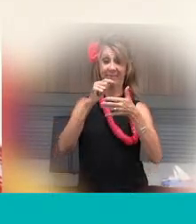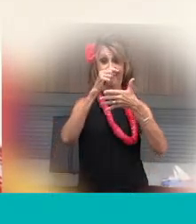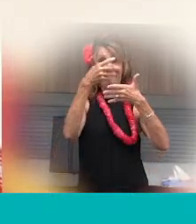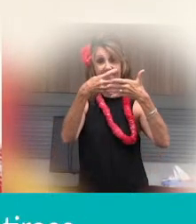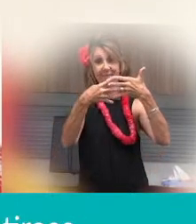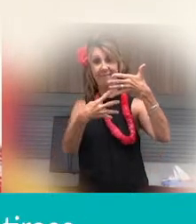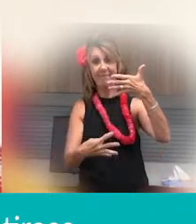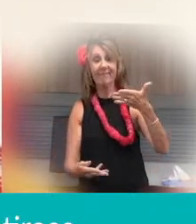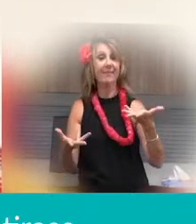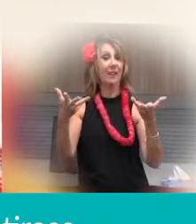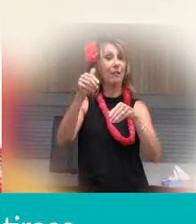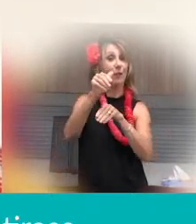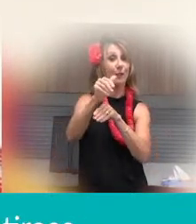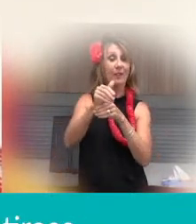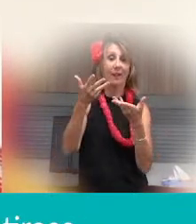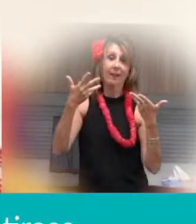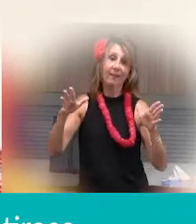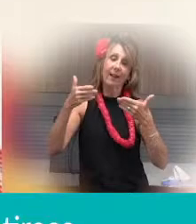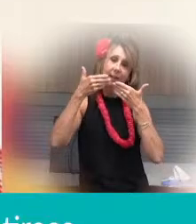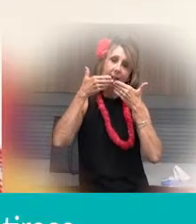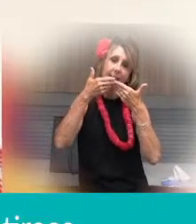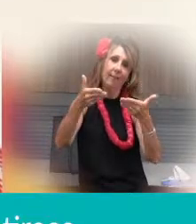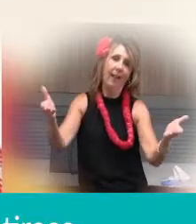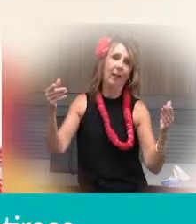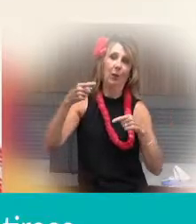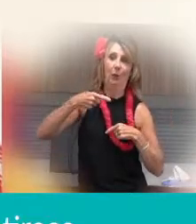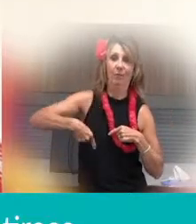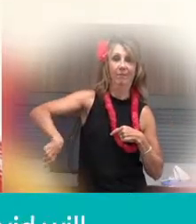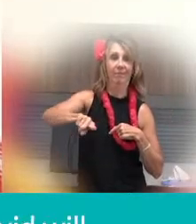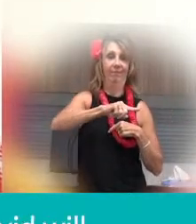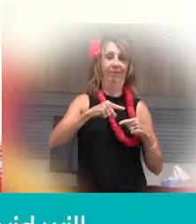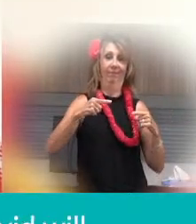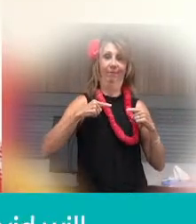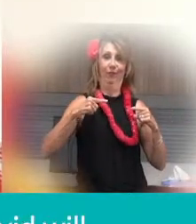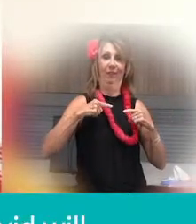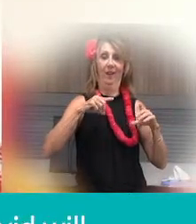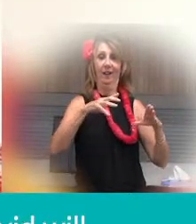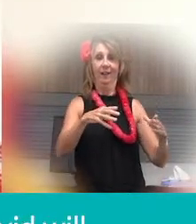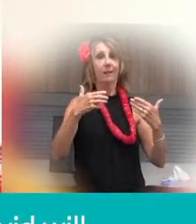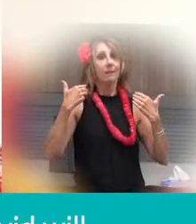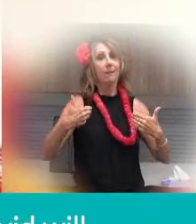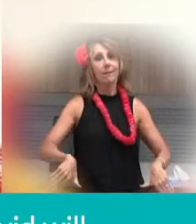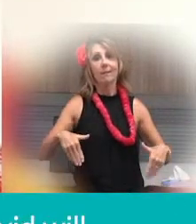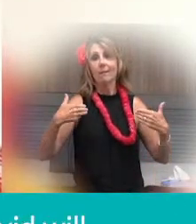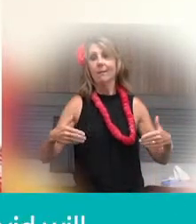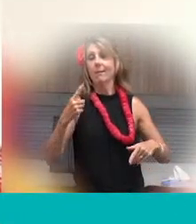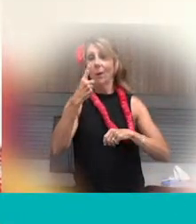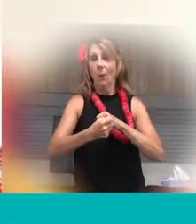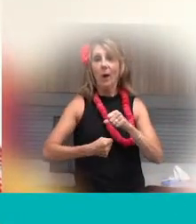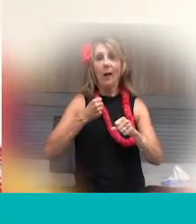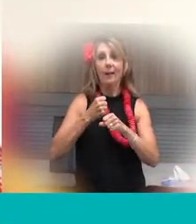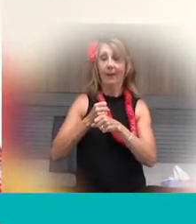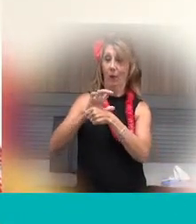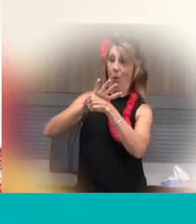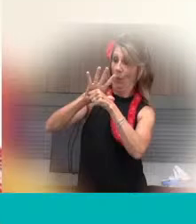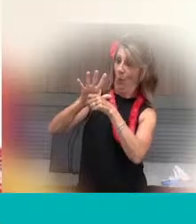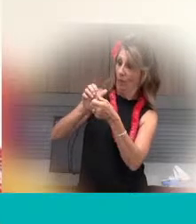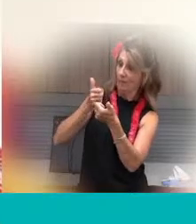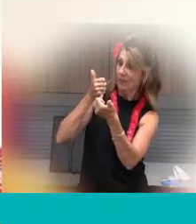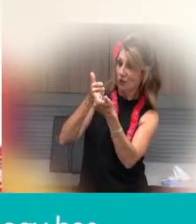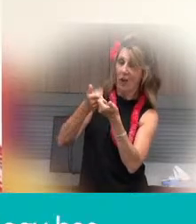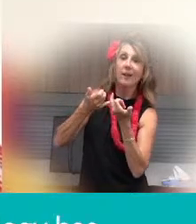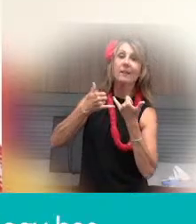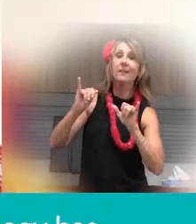tonight. Thank you again to all of our retirees. What a year. The challenge of COVID will be with us for some